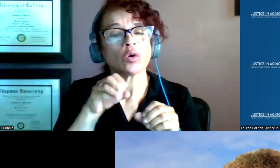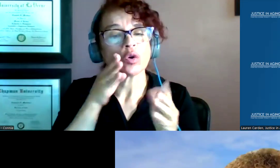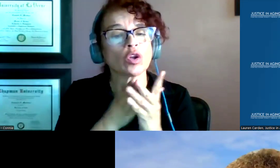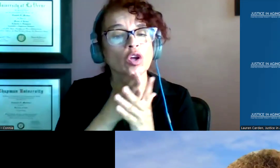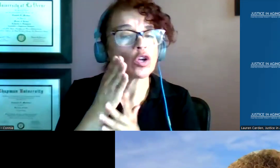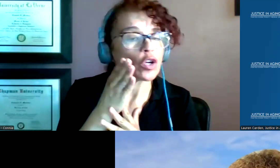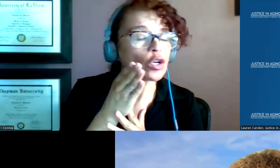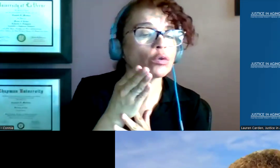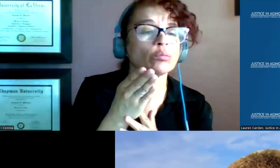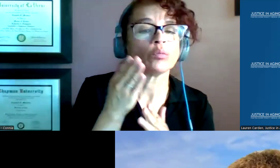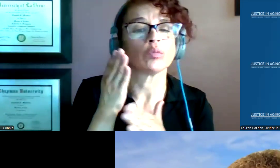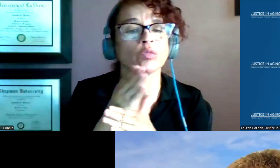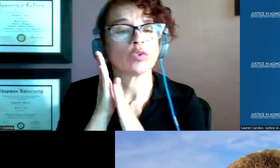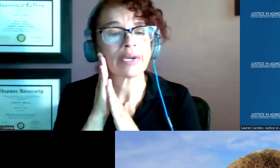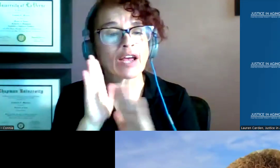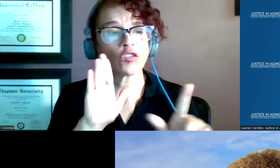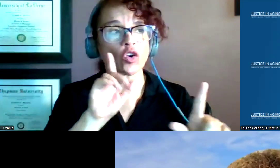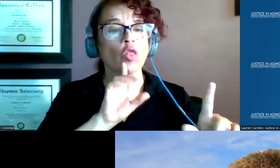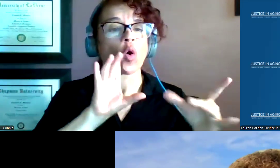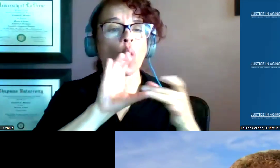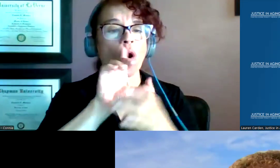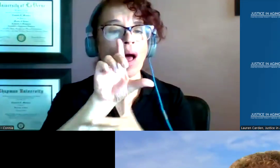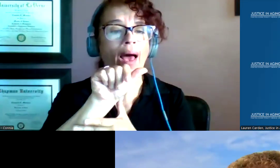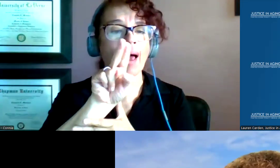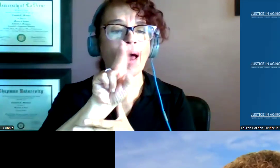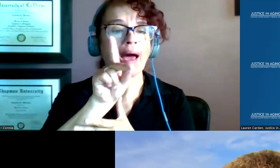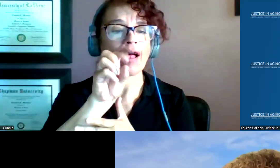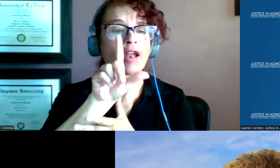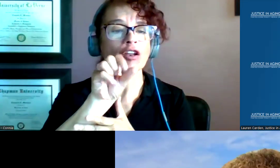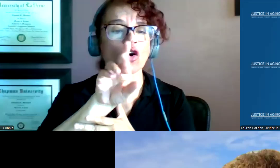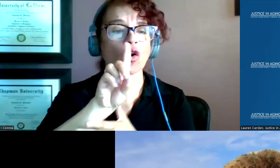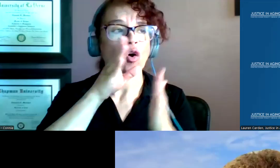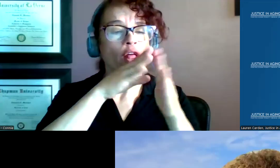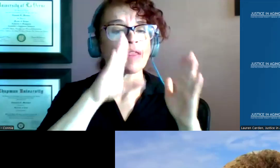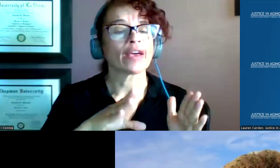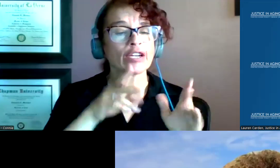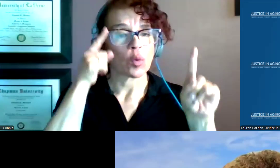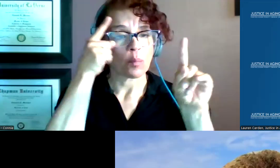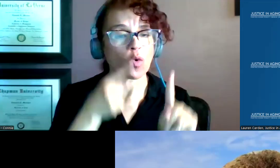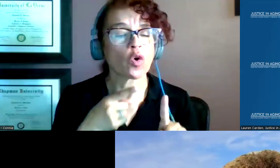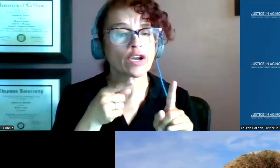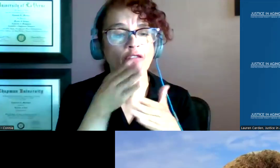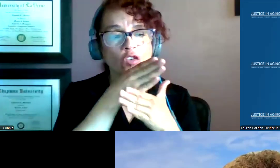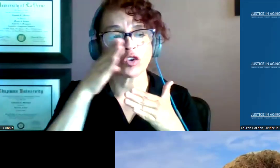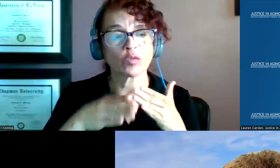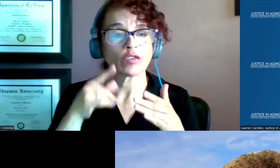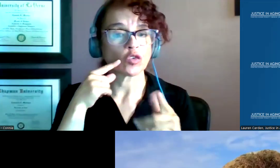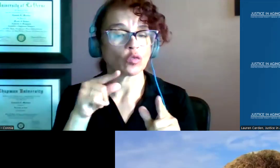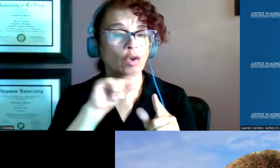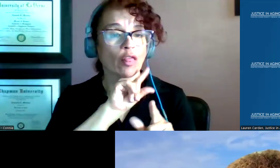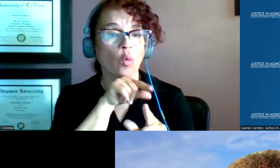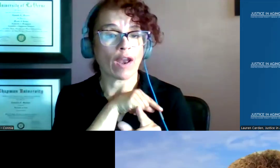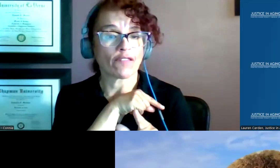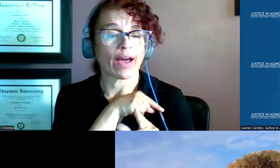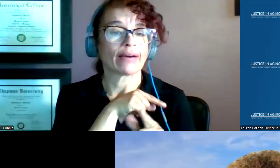through renting bedrooms as a landlord. So this income would be exempt for purposes of determining eligibility